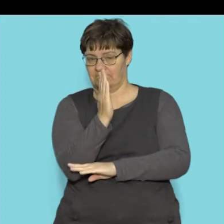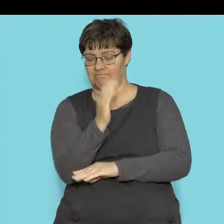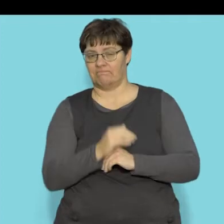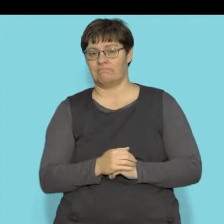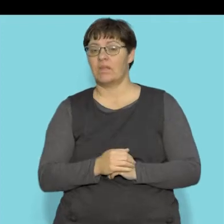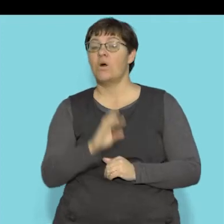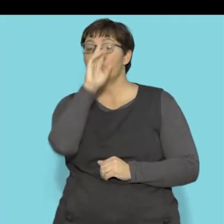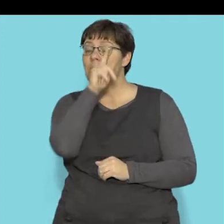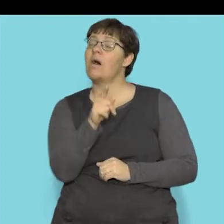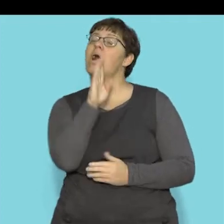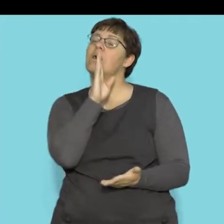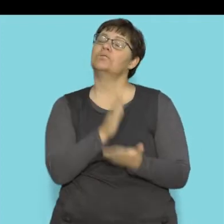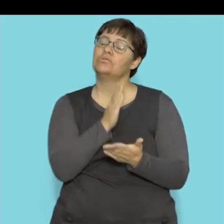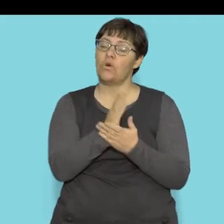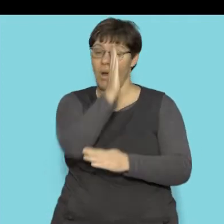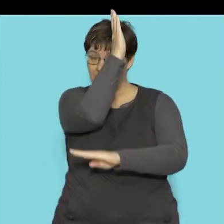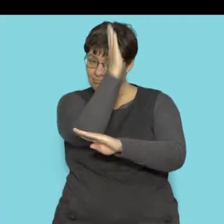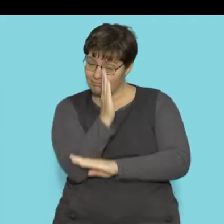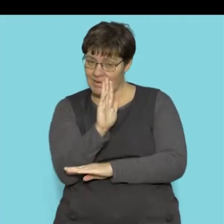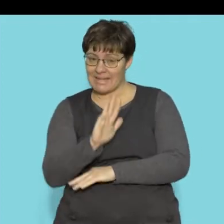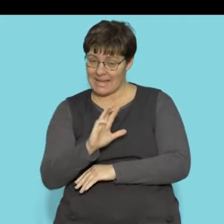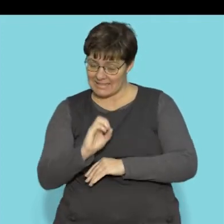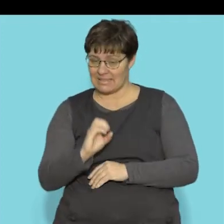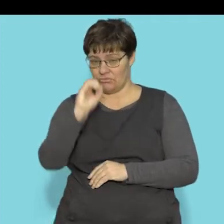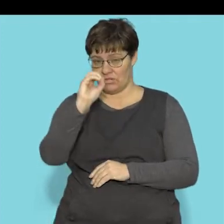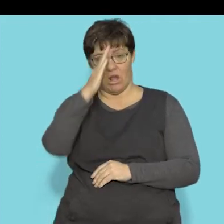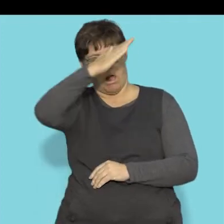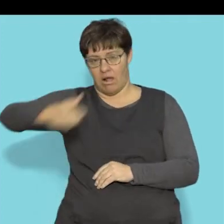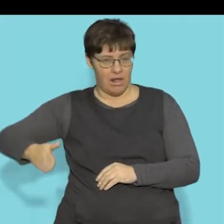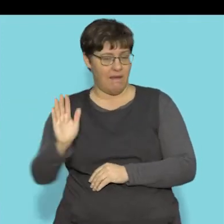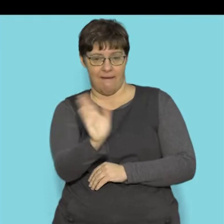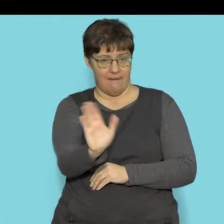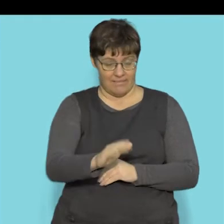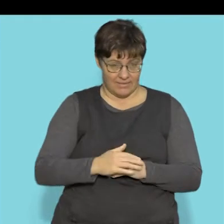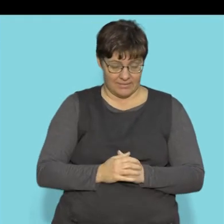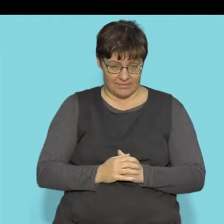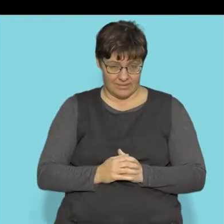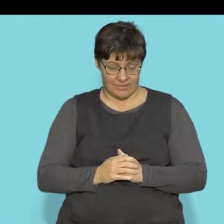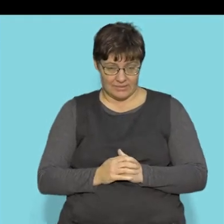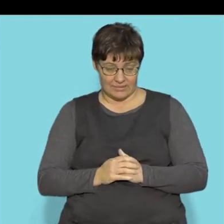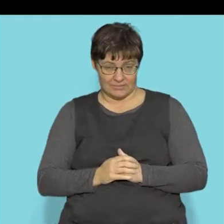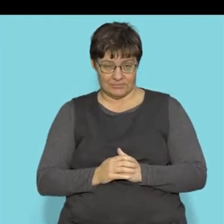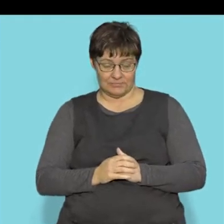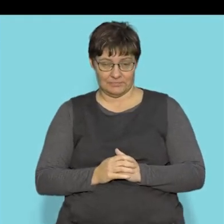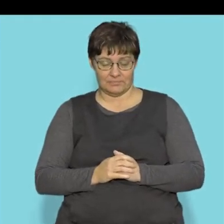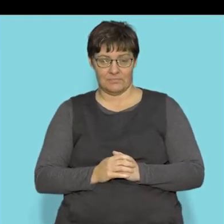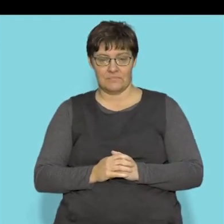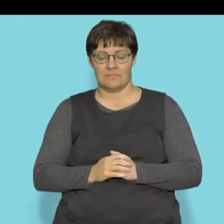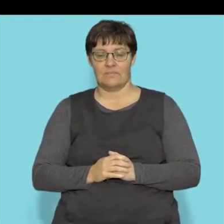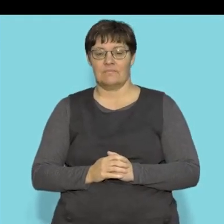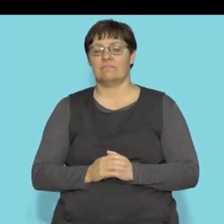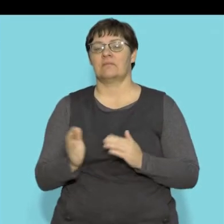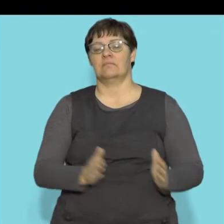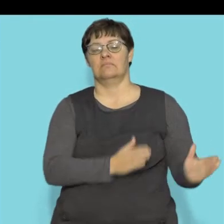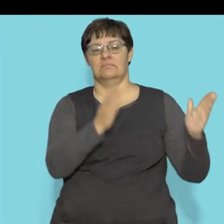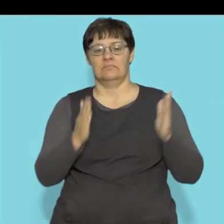Please make sure that you have the perpendicular height for volume and not the slant height. Cool, guys, let's go to